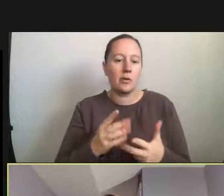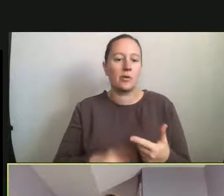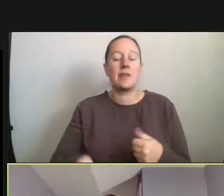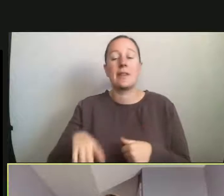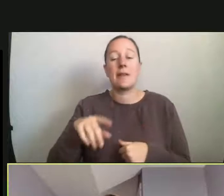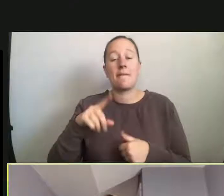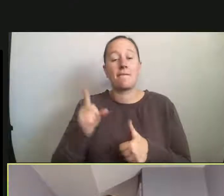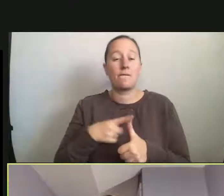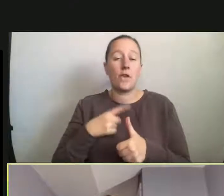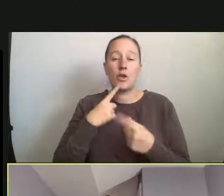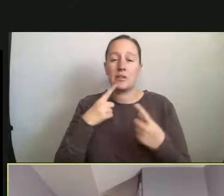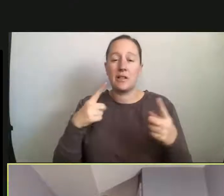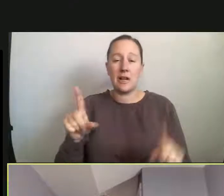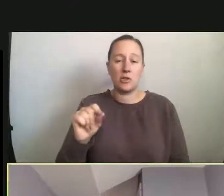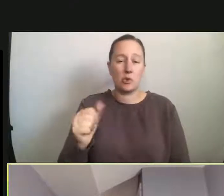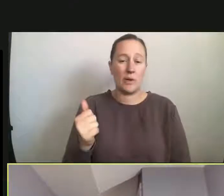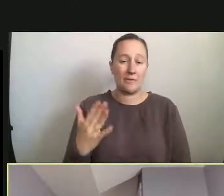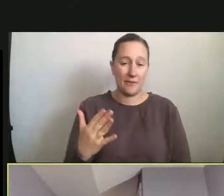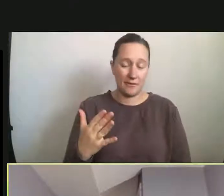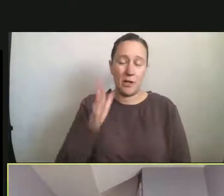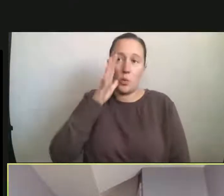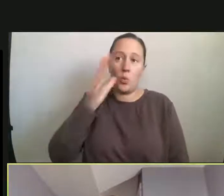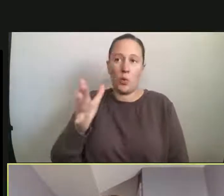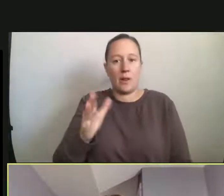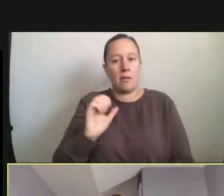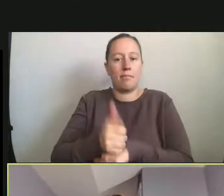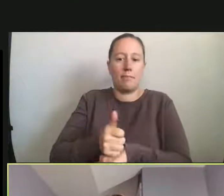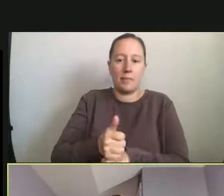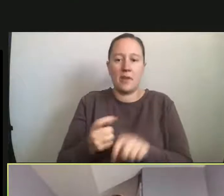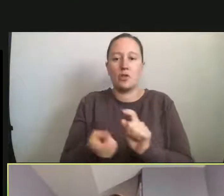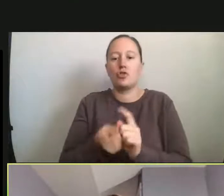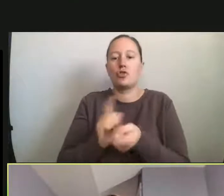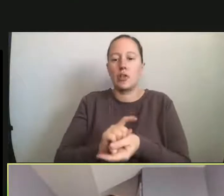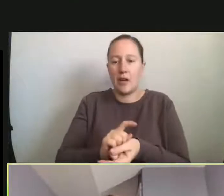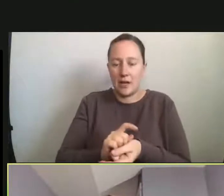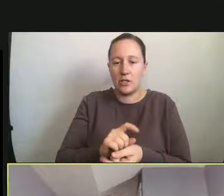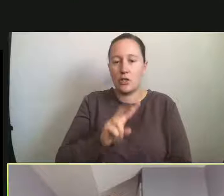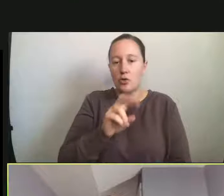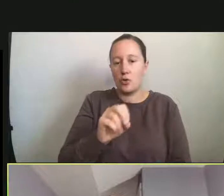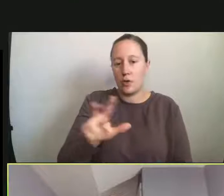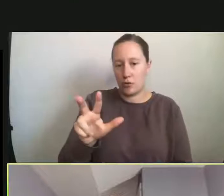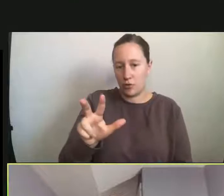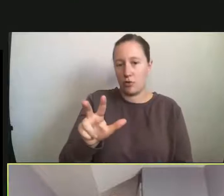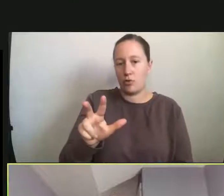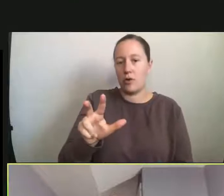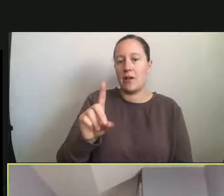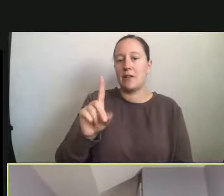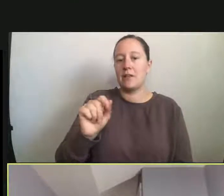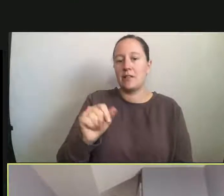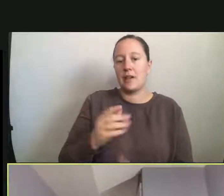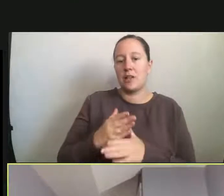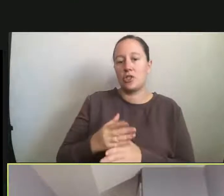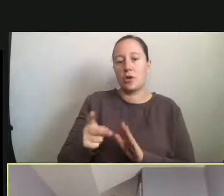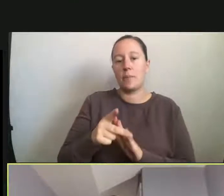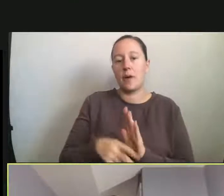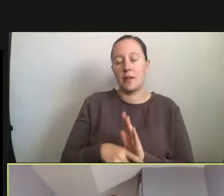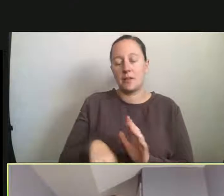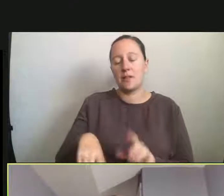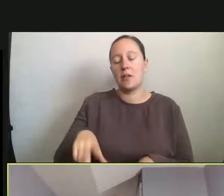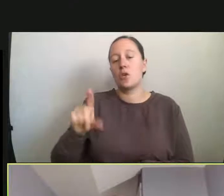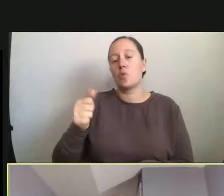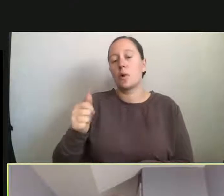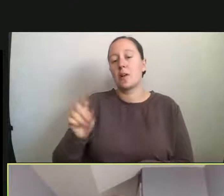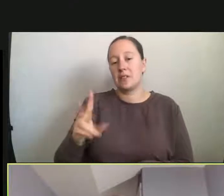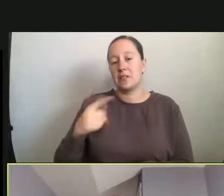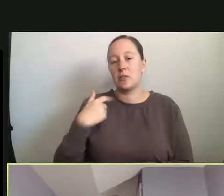intent in 2015 to actually change the 2003 data sharing policy. And in 2016, we